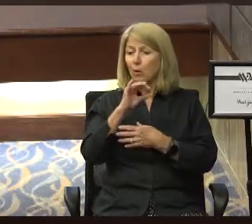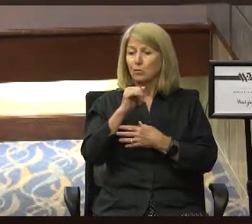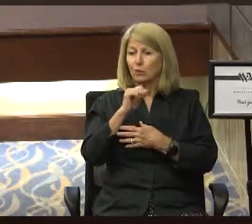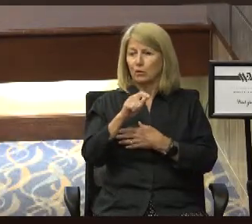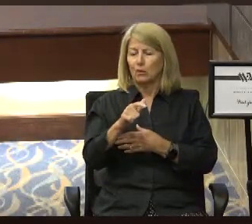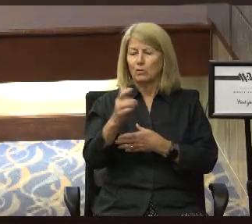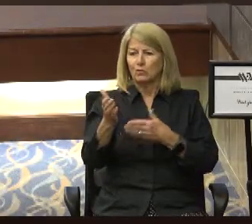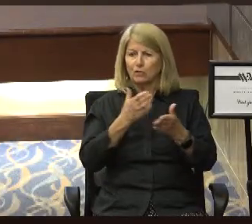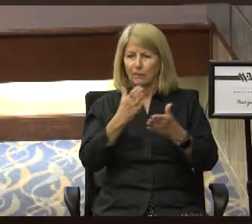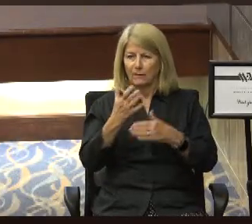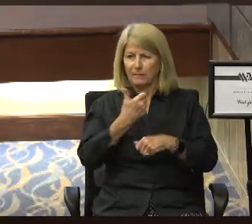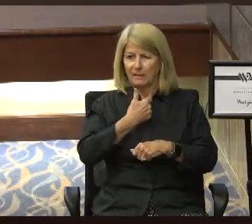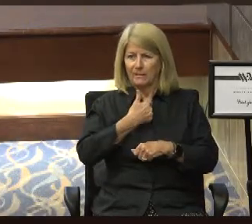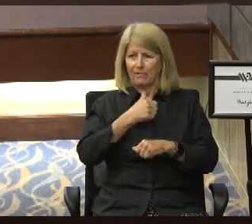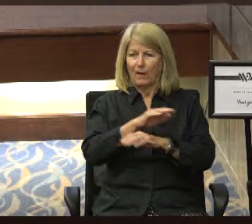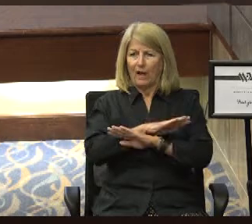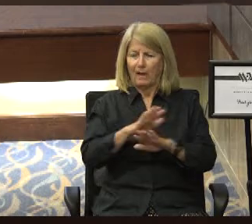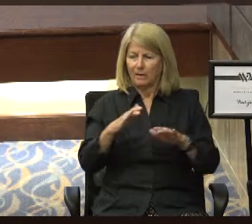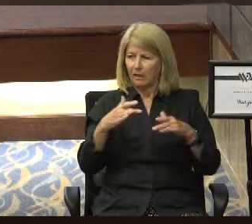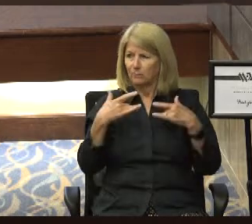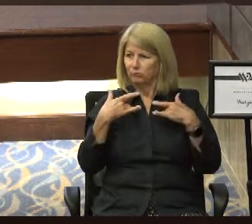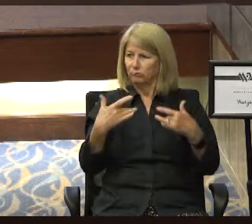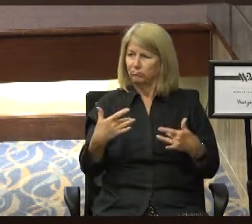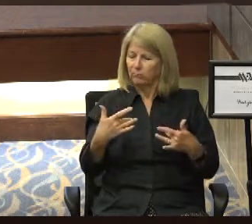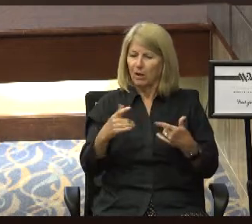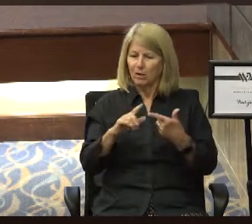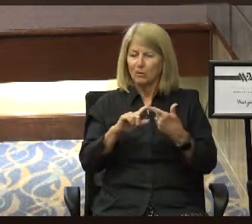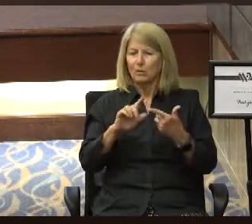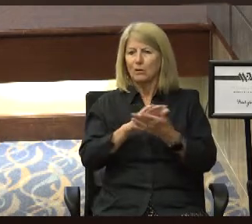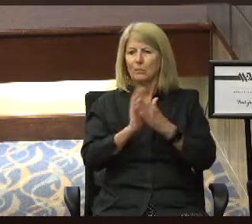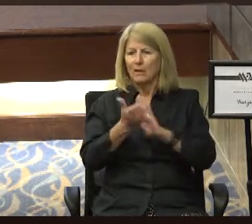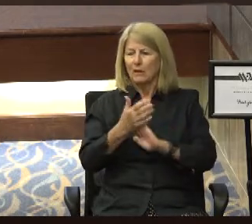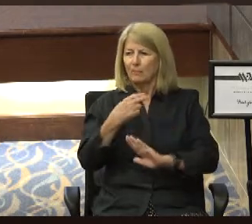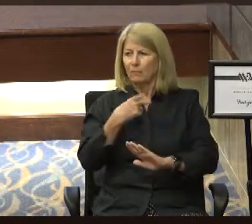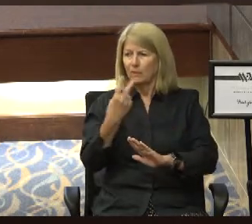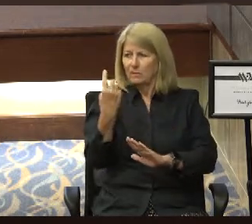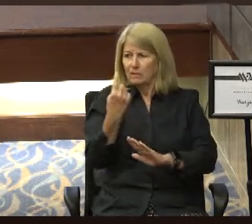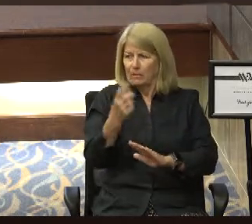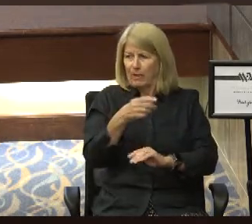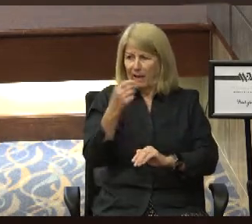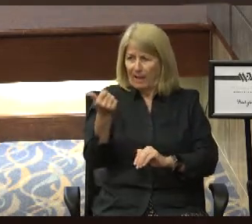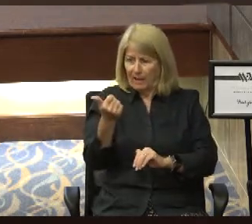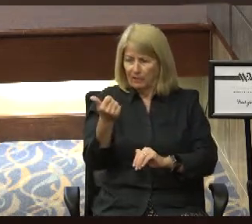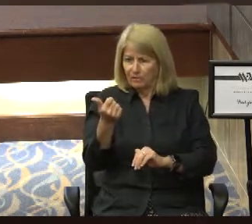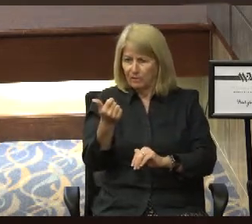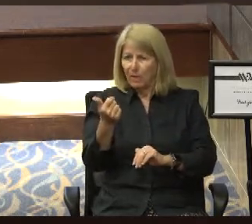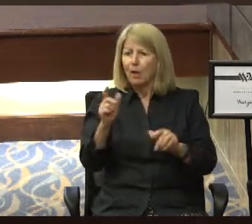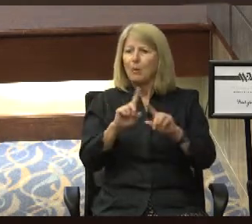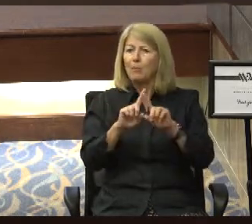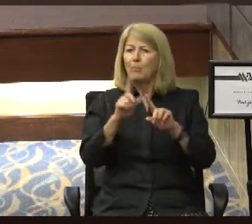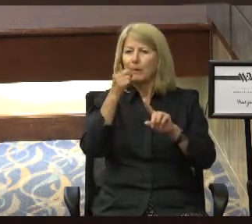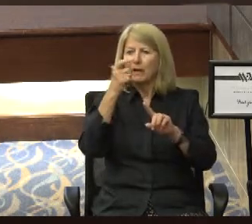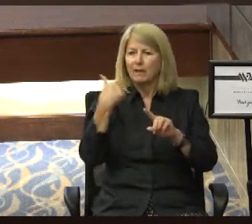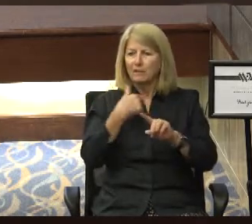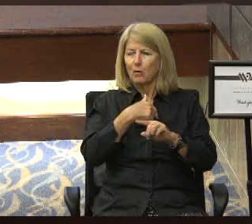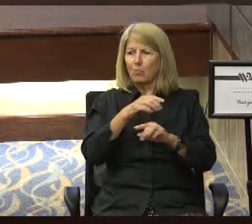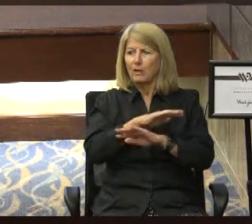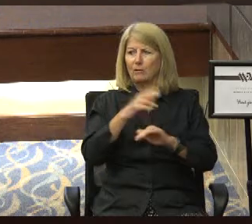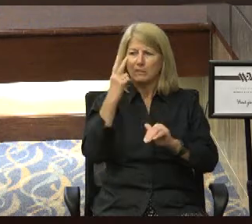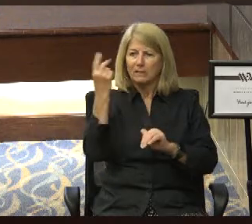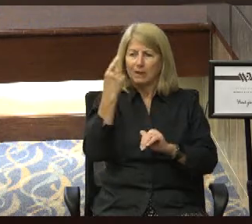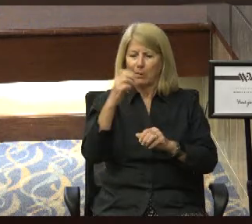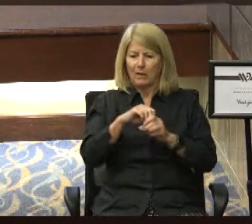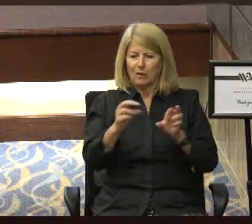to be the voice of somebody else. I intend to amplify it or to pass the microphone. And because we don't see someone in this room right now